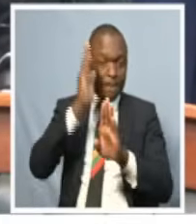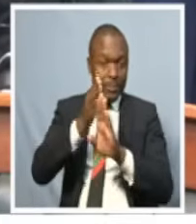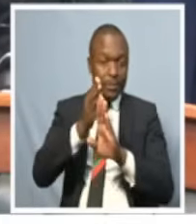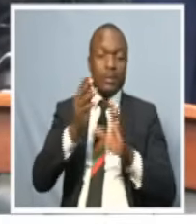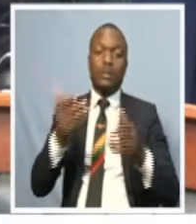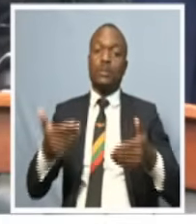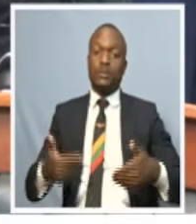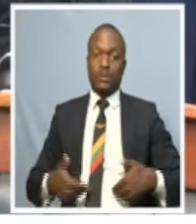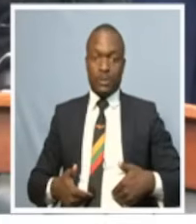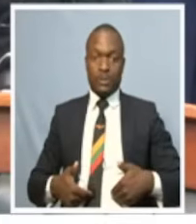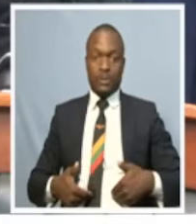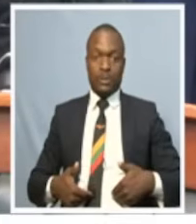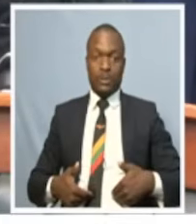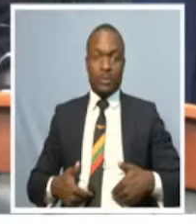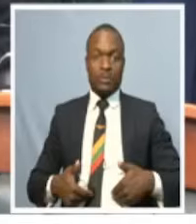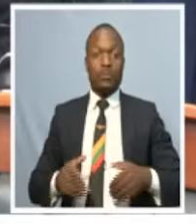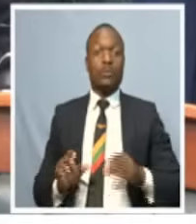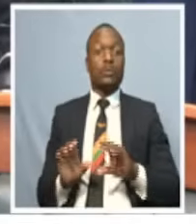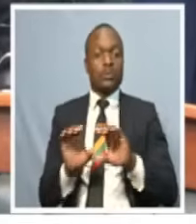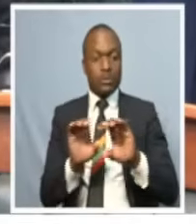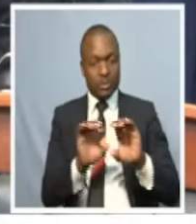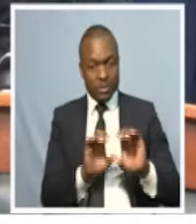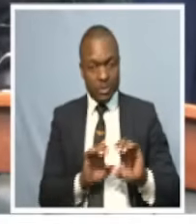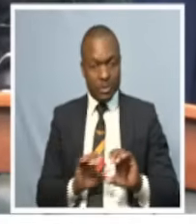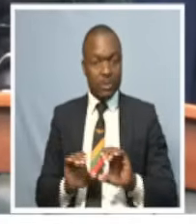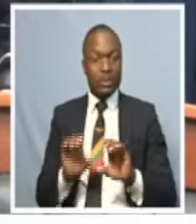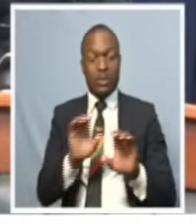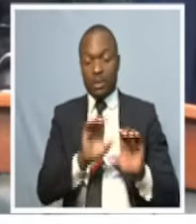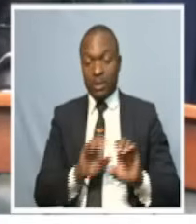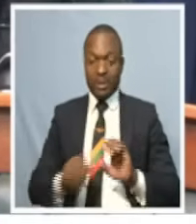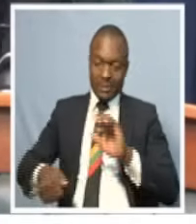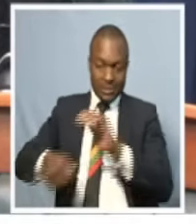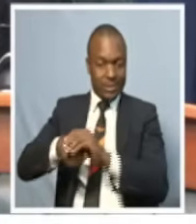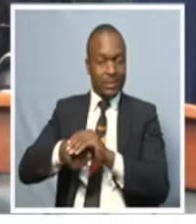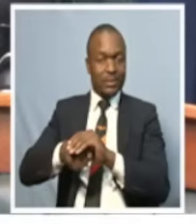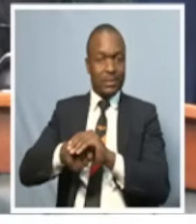youths, for having conducted a secret